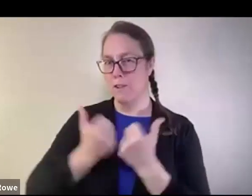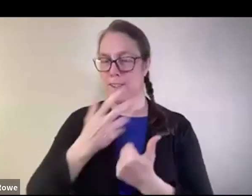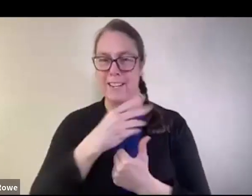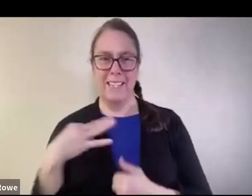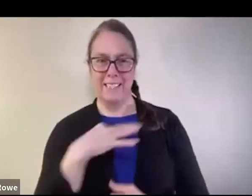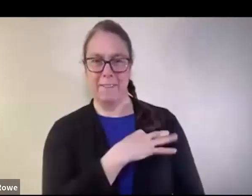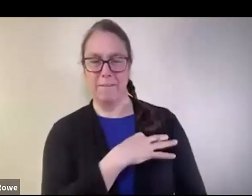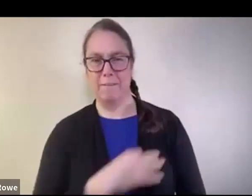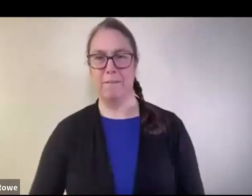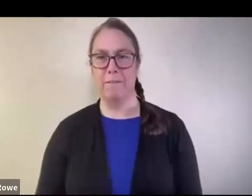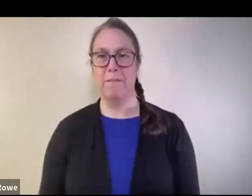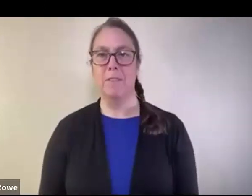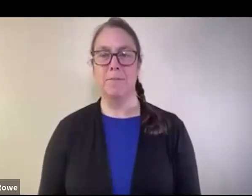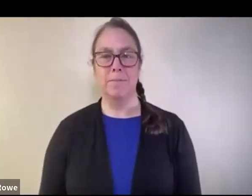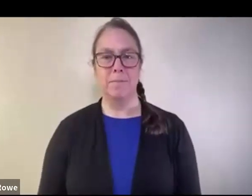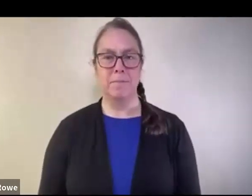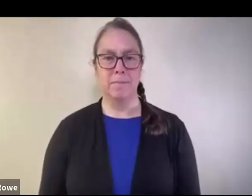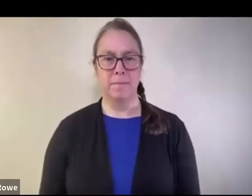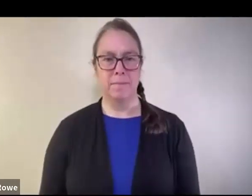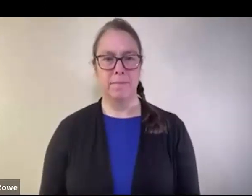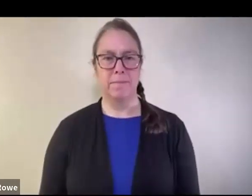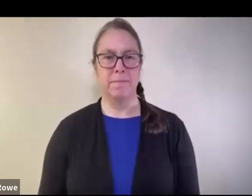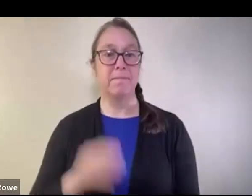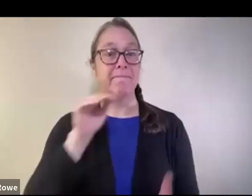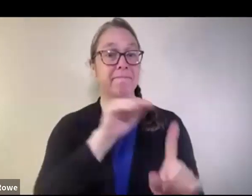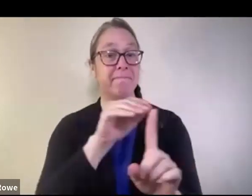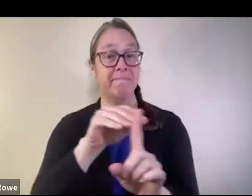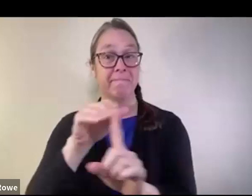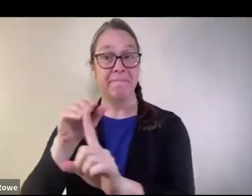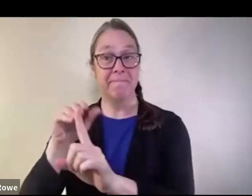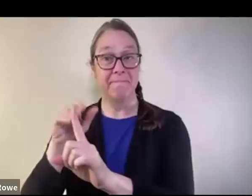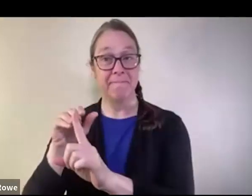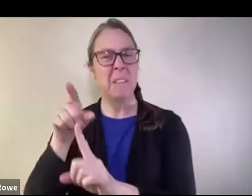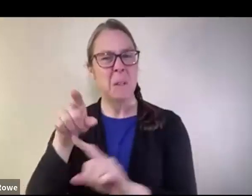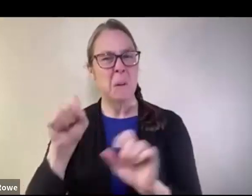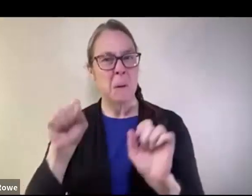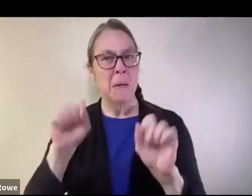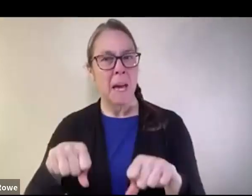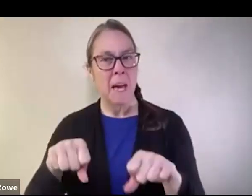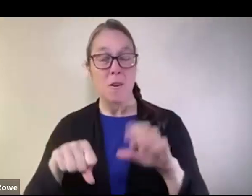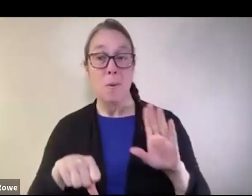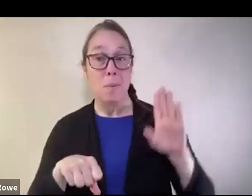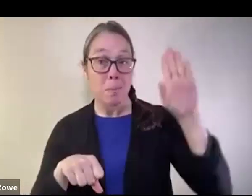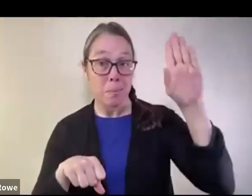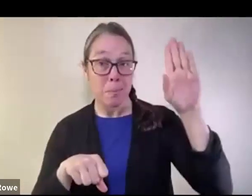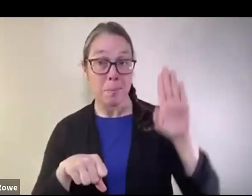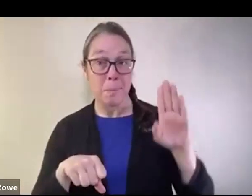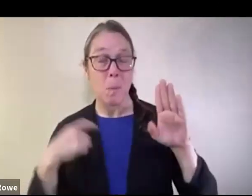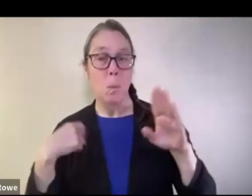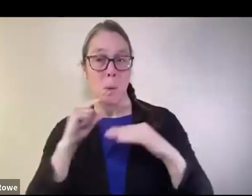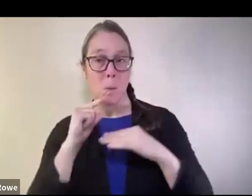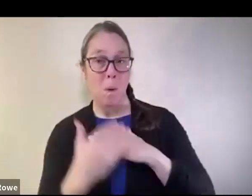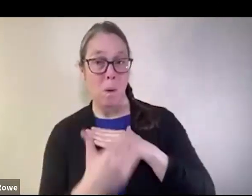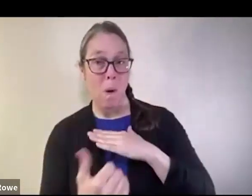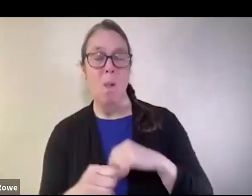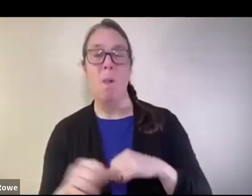agency and staff. I will remind you that you can raise your hand to be acknowledged,